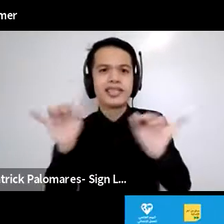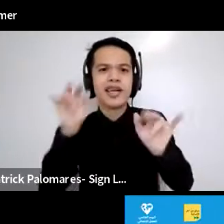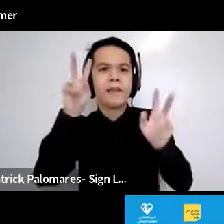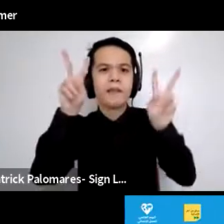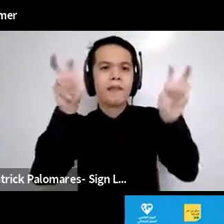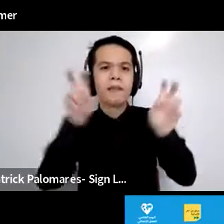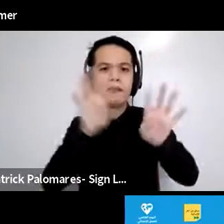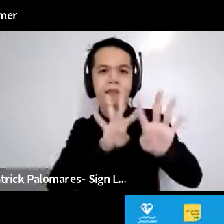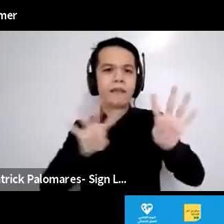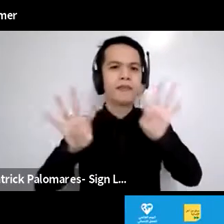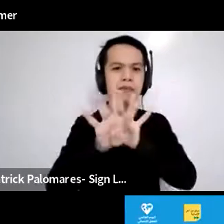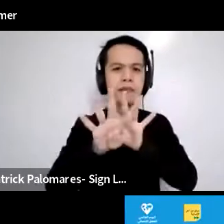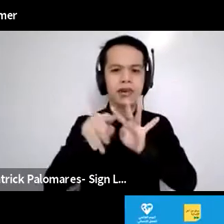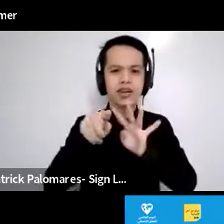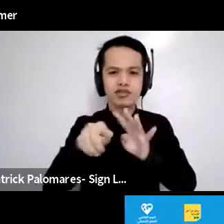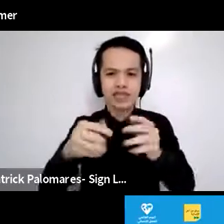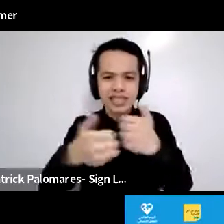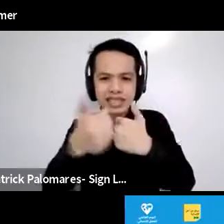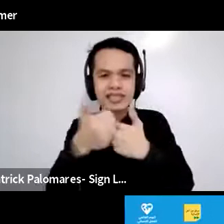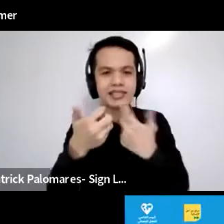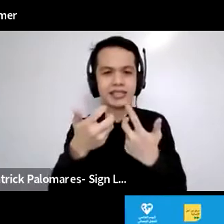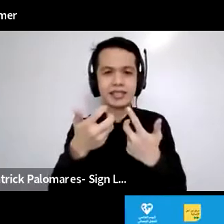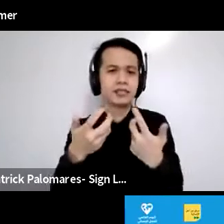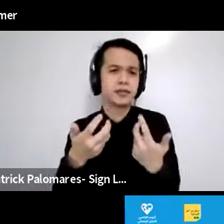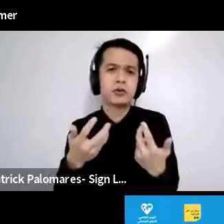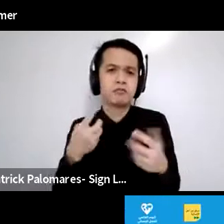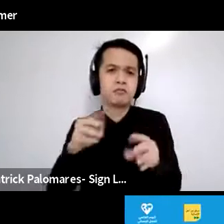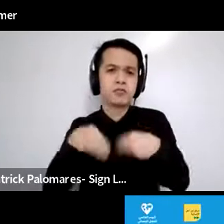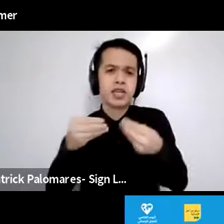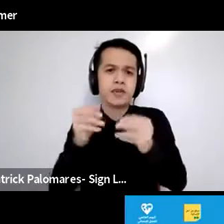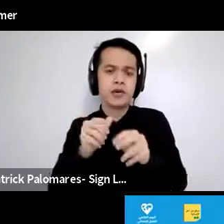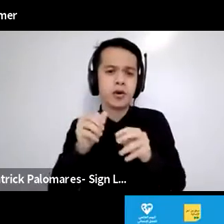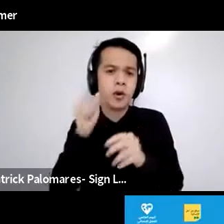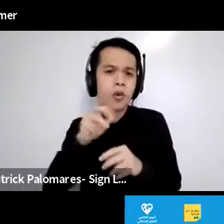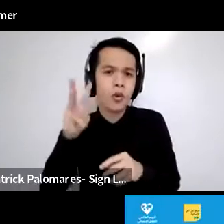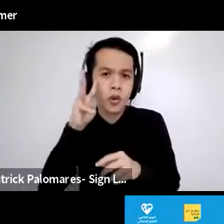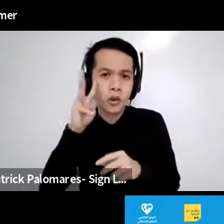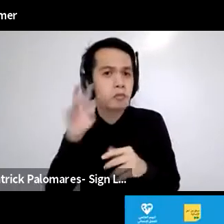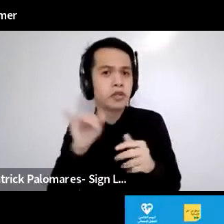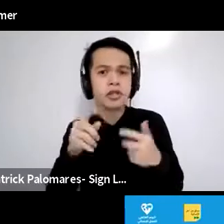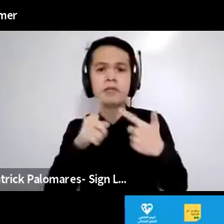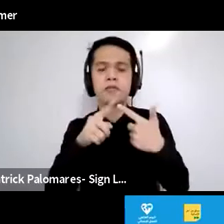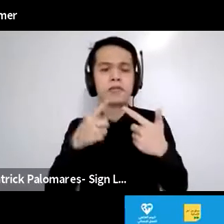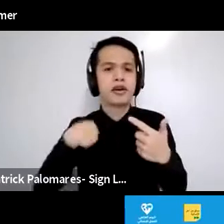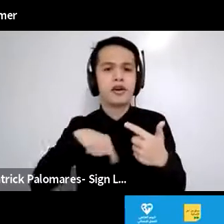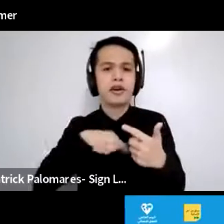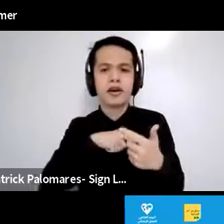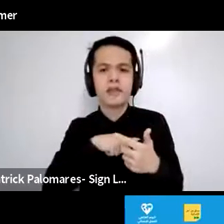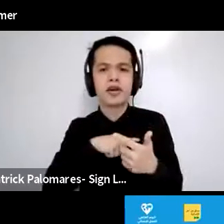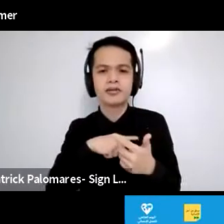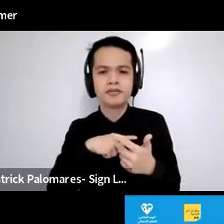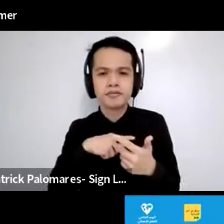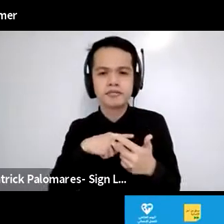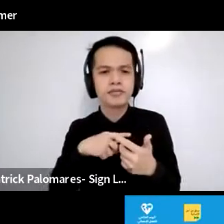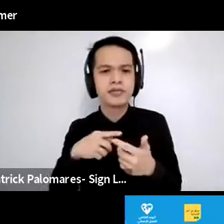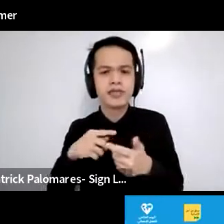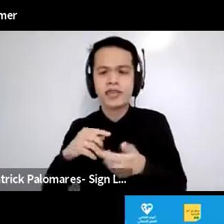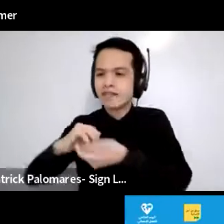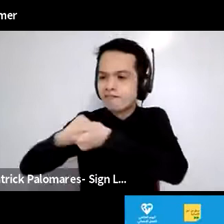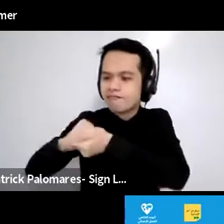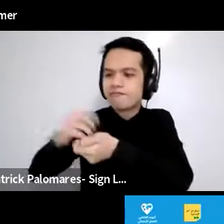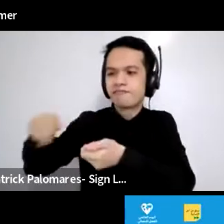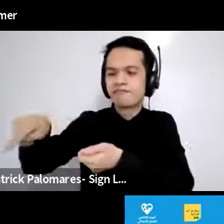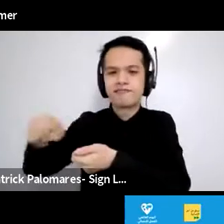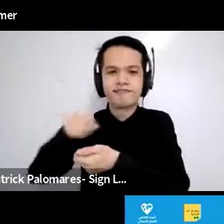our environment. But even beyond raising awareness, we are also relentless and uncompromising. And hand in hand with the most